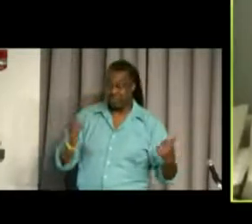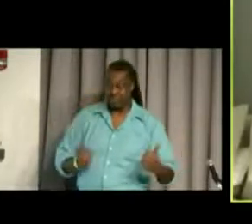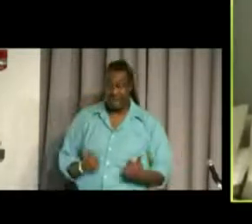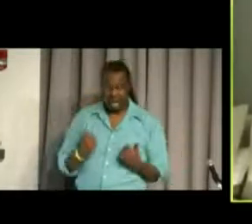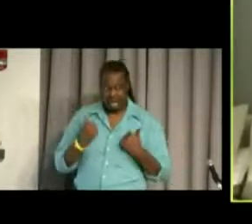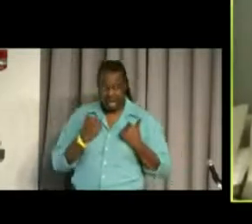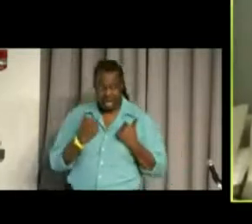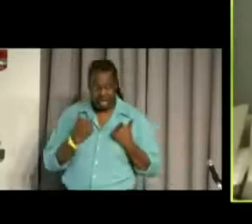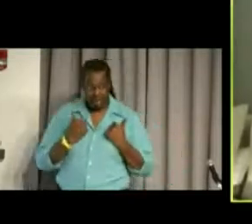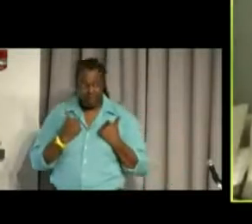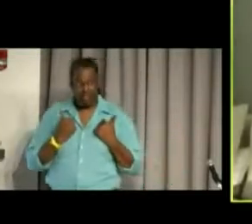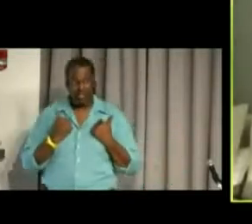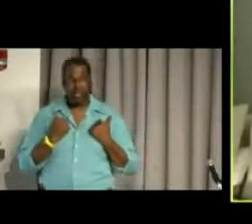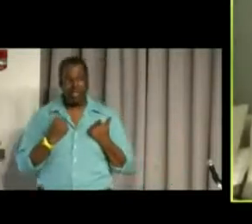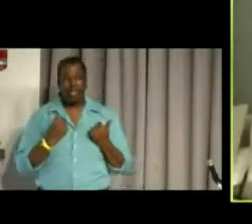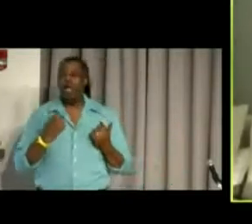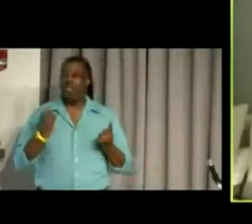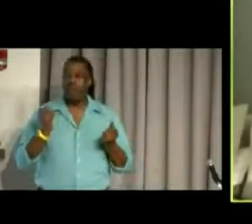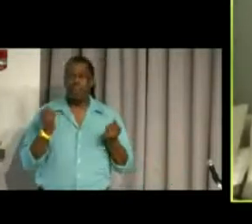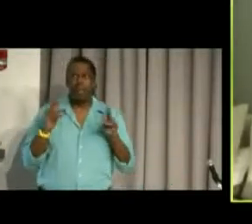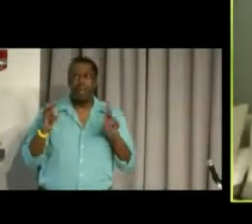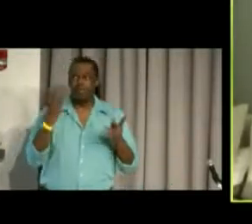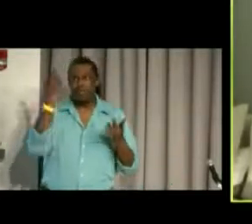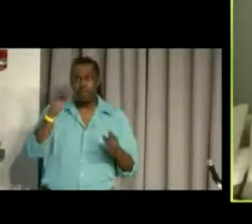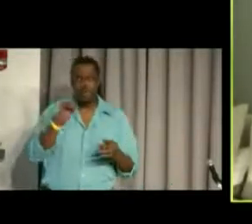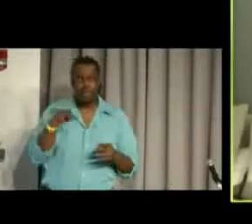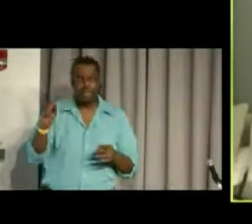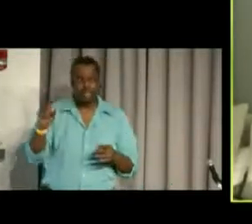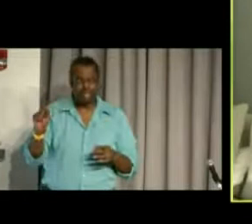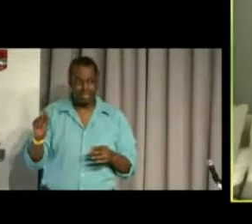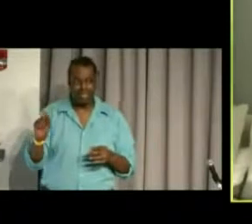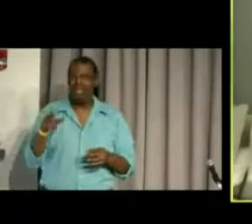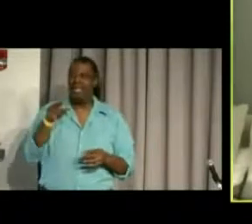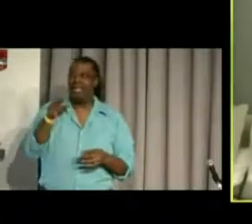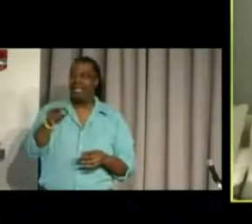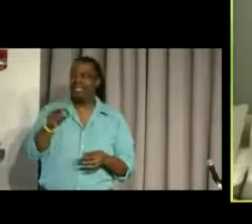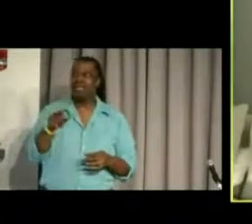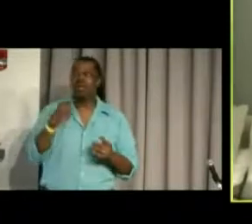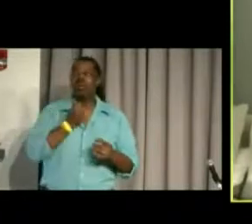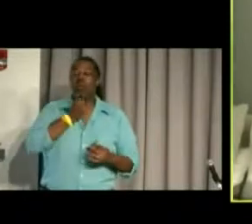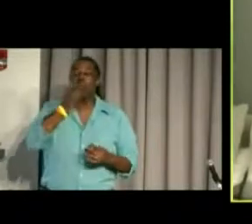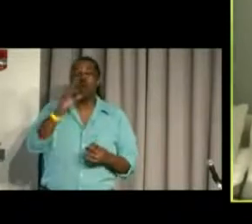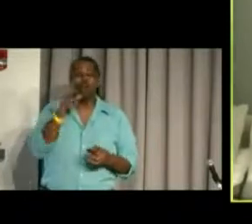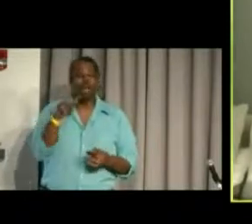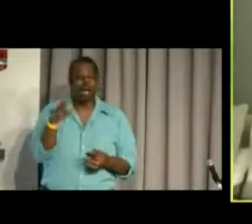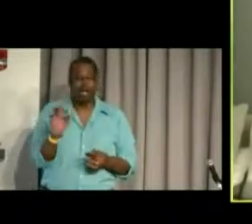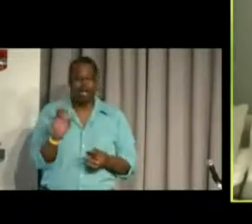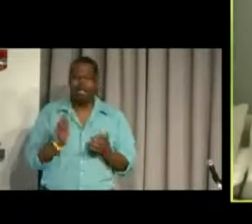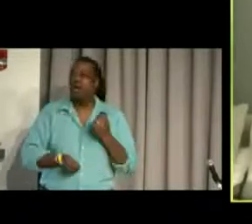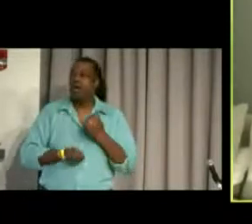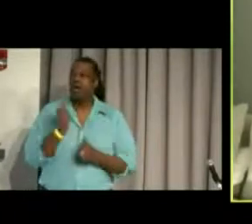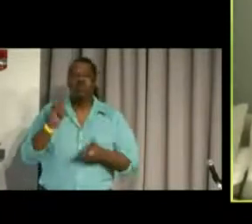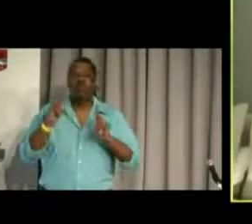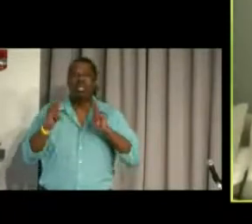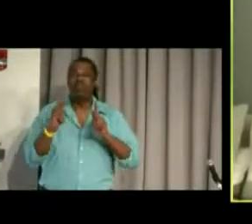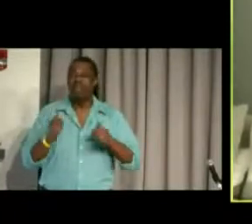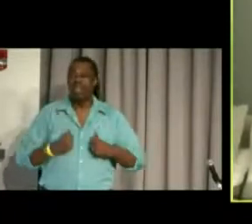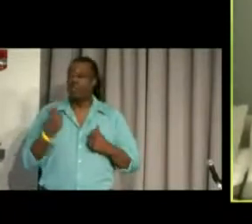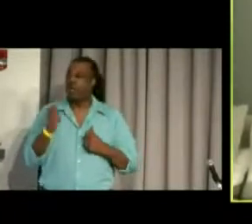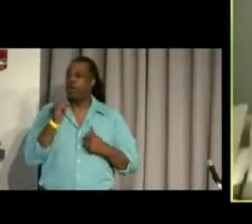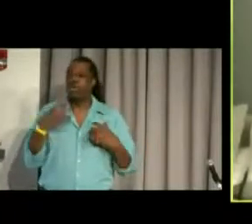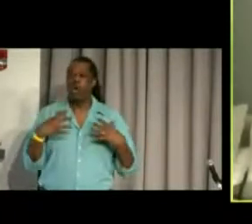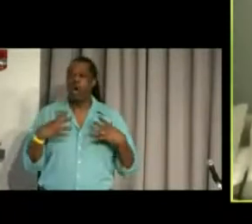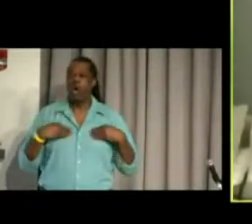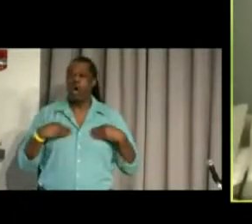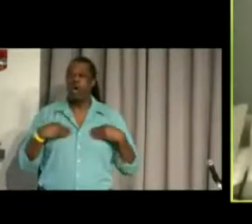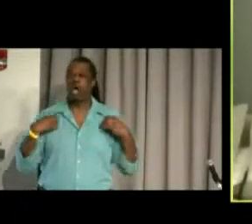For those of you who don't know Mississippi, Mississippi is in a warmer climate. Most people in Mississippi don't even own a coat. We normally wear